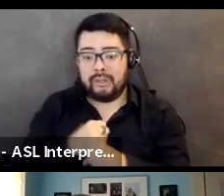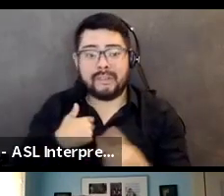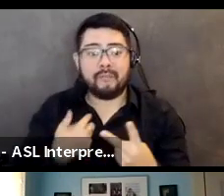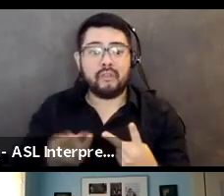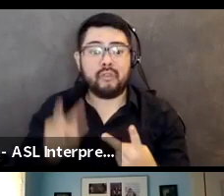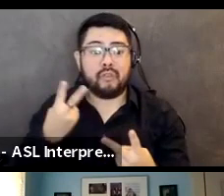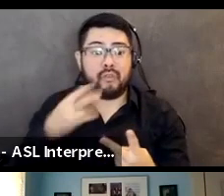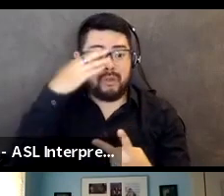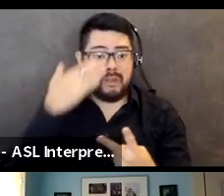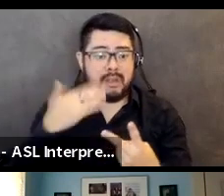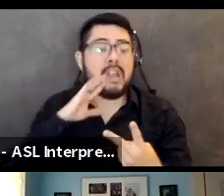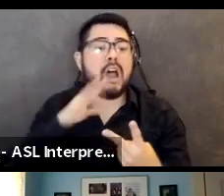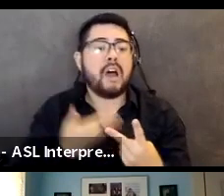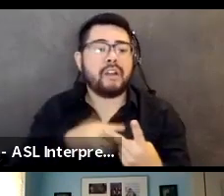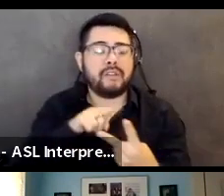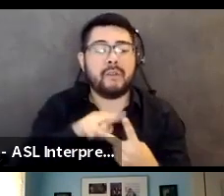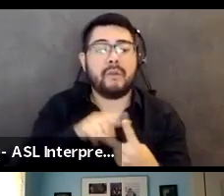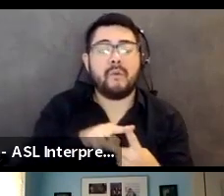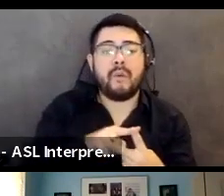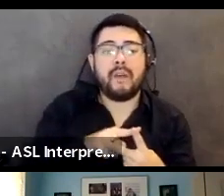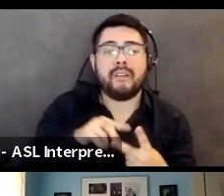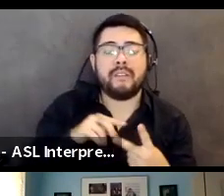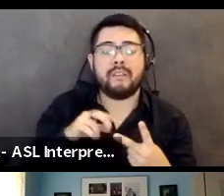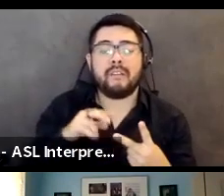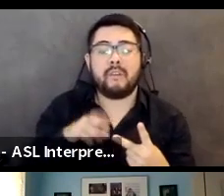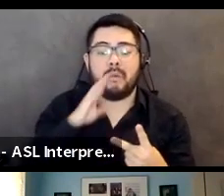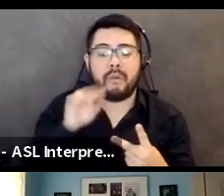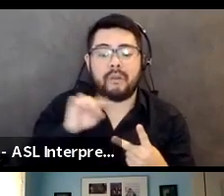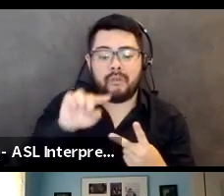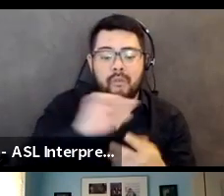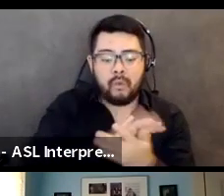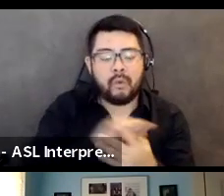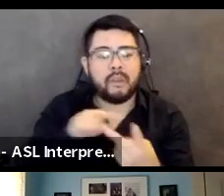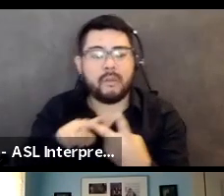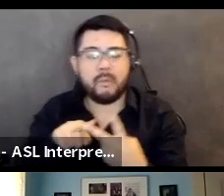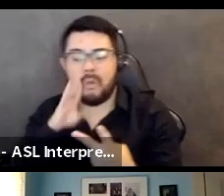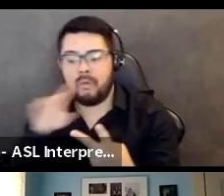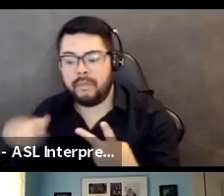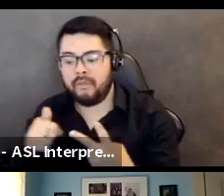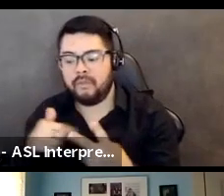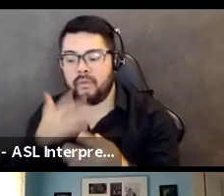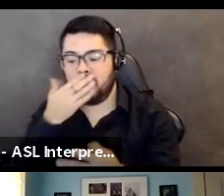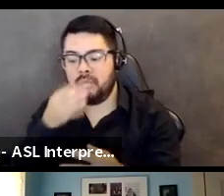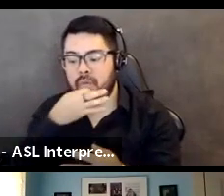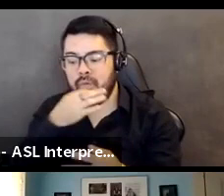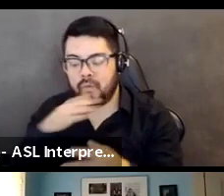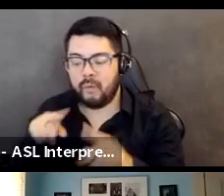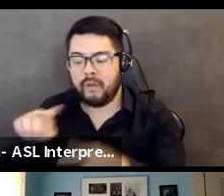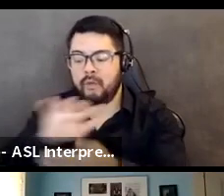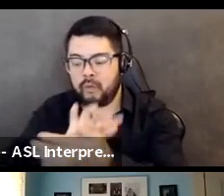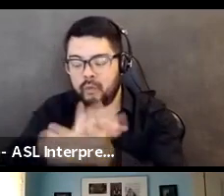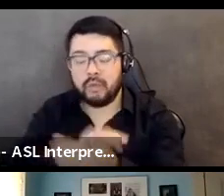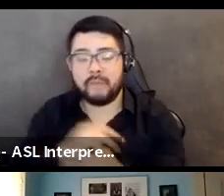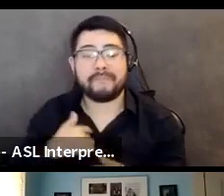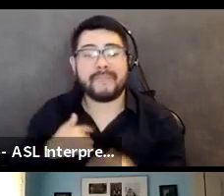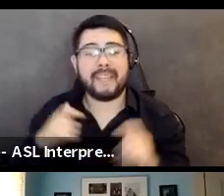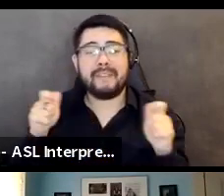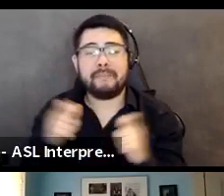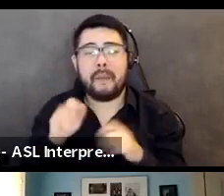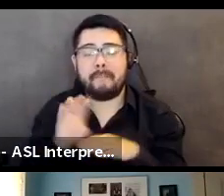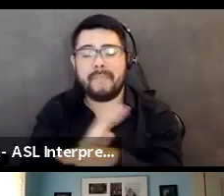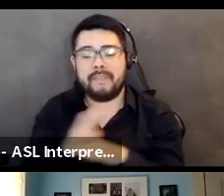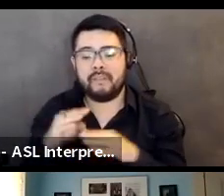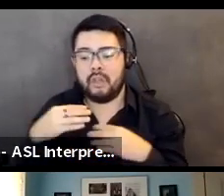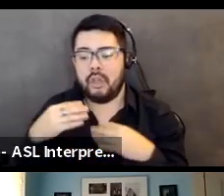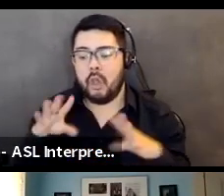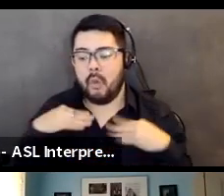grader at saganosh elementary and a two-year-old who we plan to follow in our footsteps i'm also a small business owner with a company i started about eight